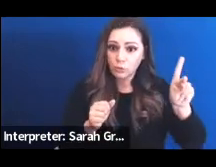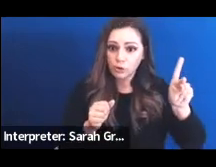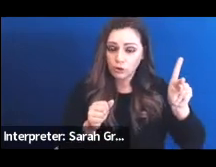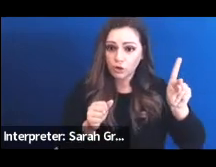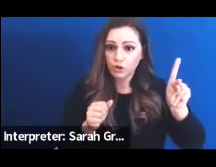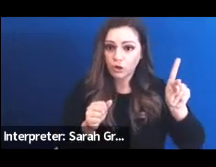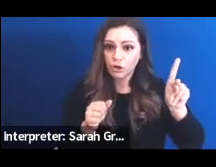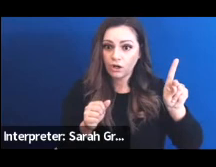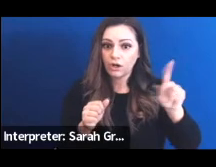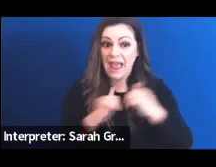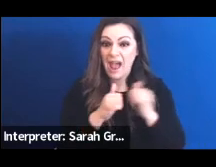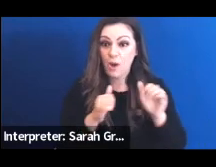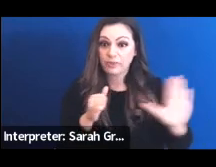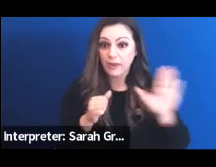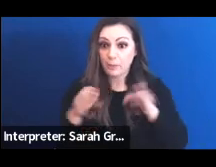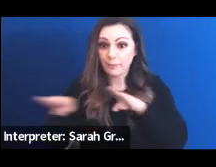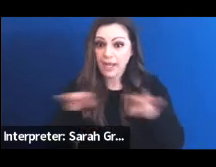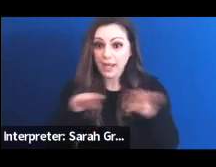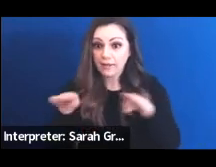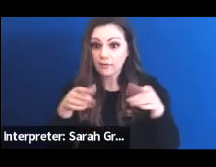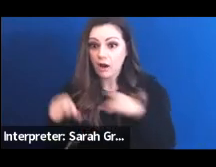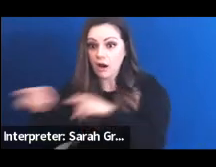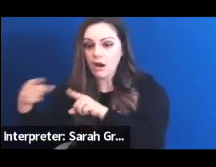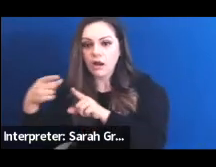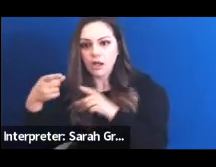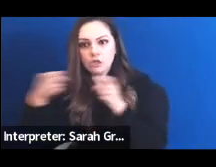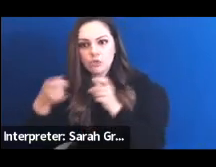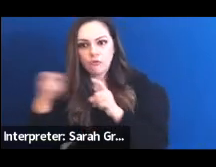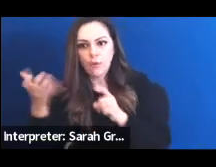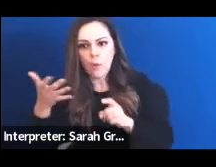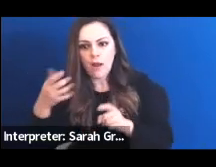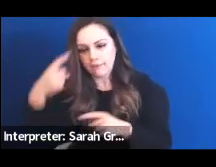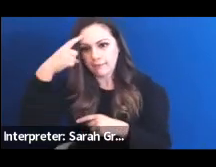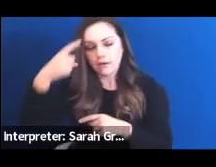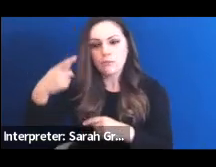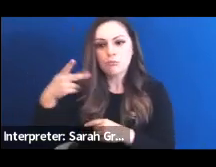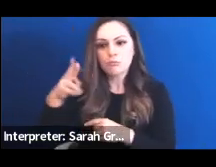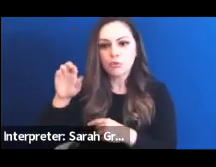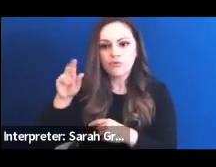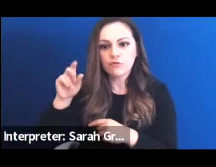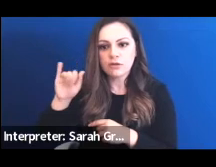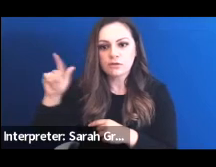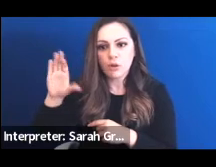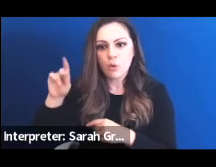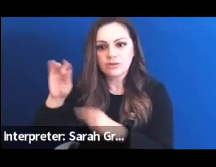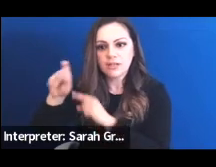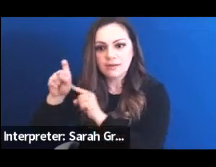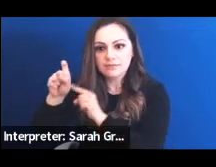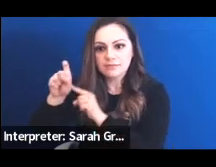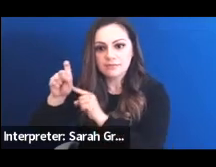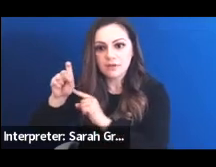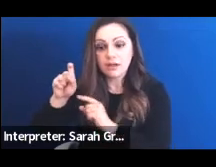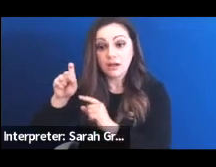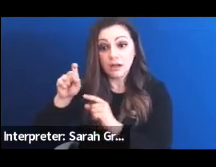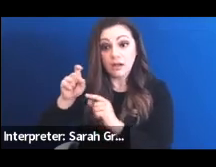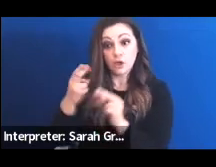prefrontal cortex. And the prefrontal cortex gets short-circuited by substance use, okay? As